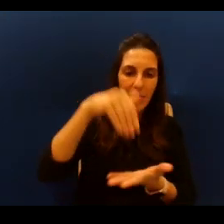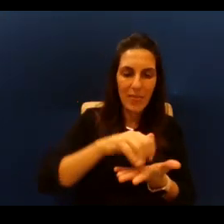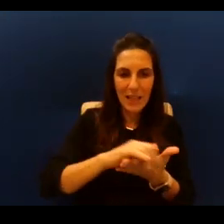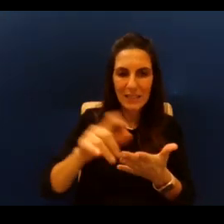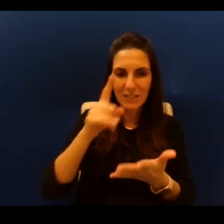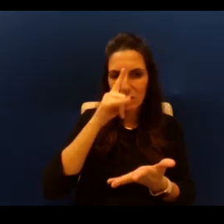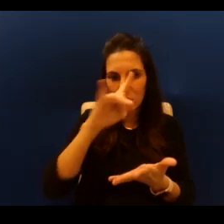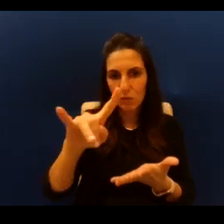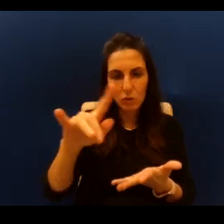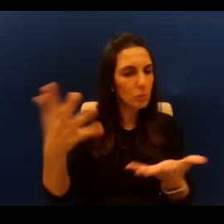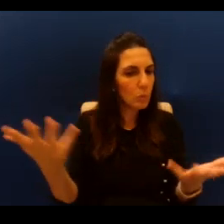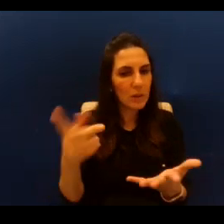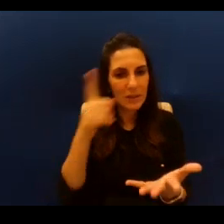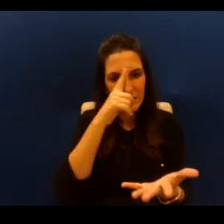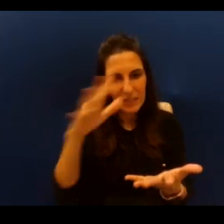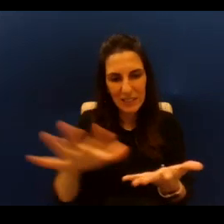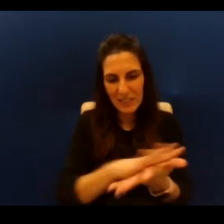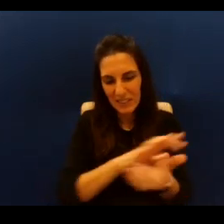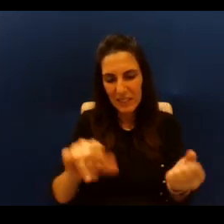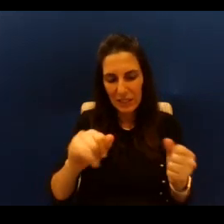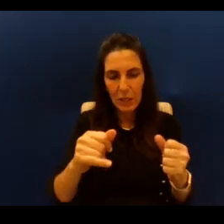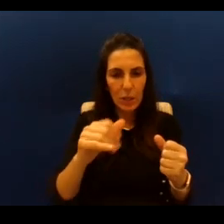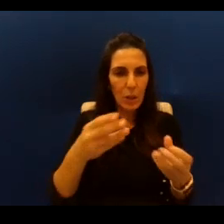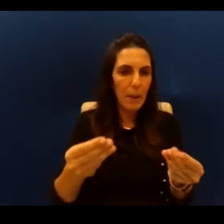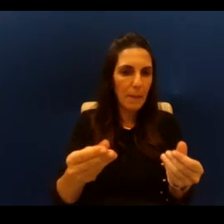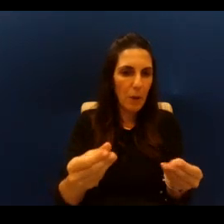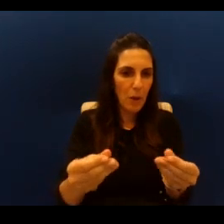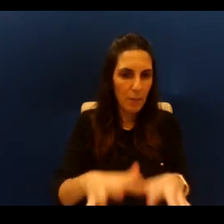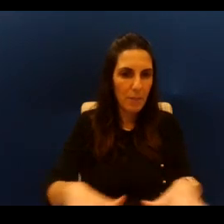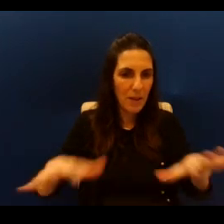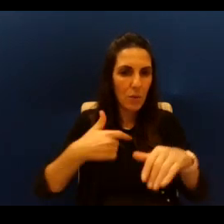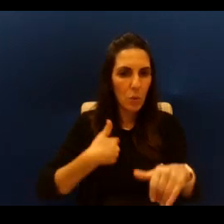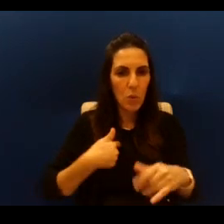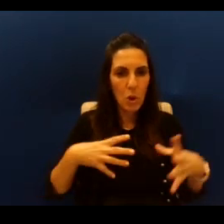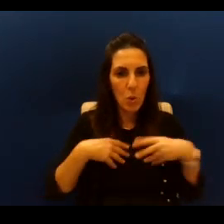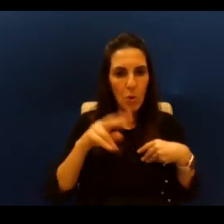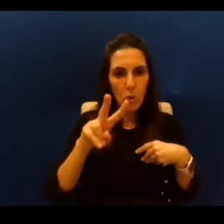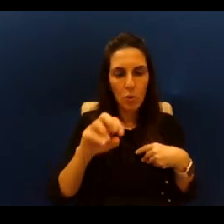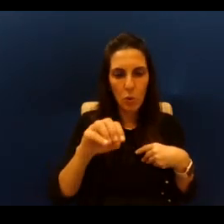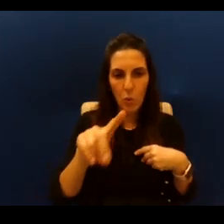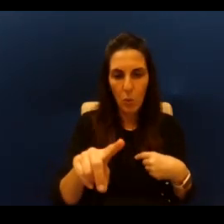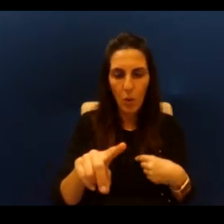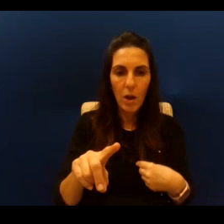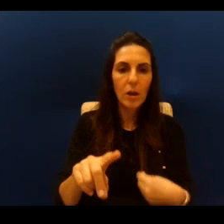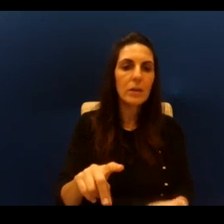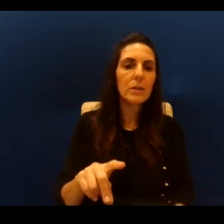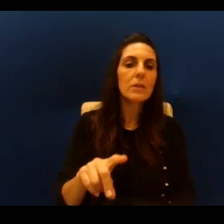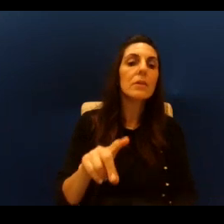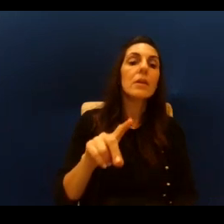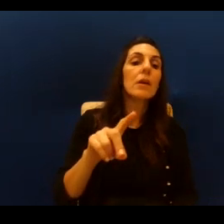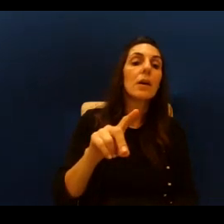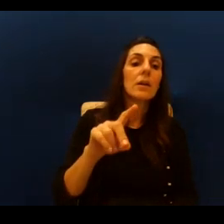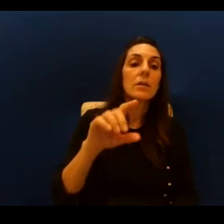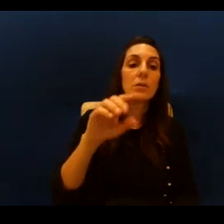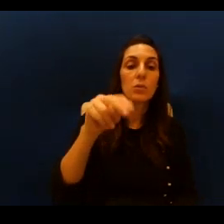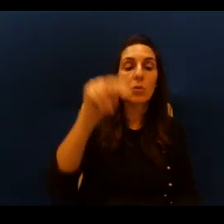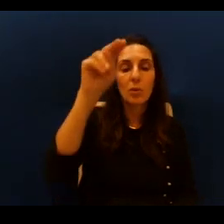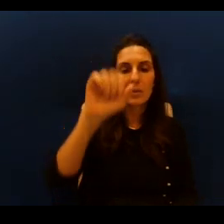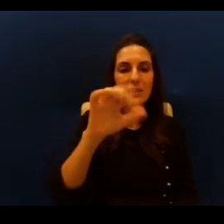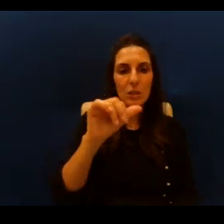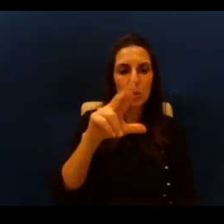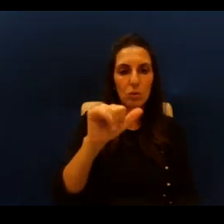demolish the property that the CRA owns on 209 North Seacrest Boulevard. This was leased